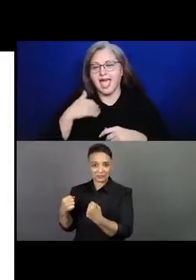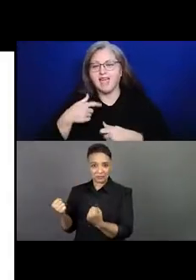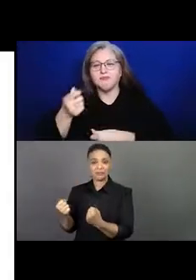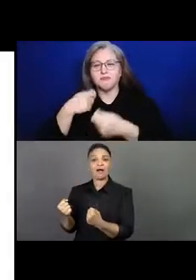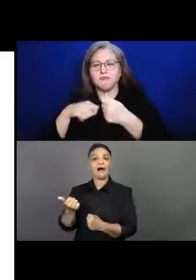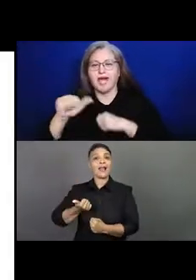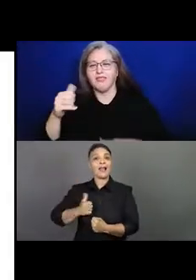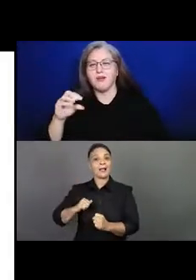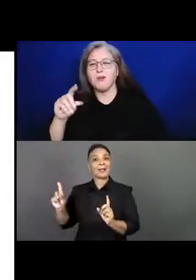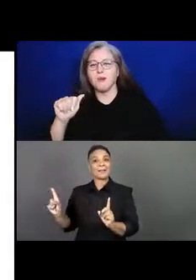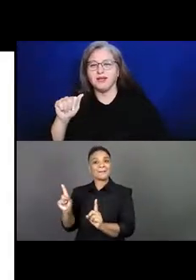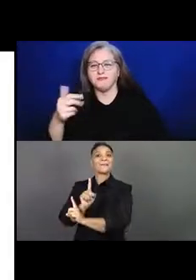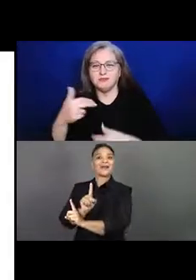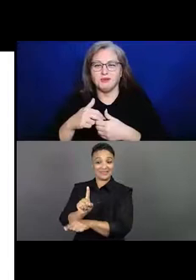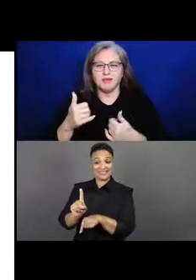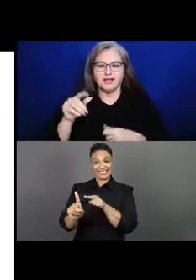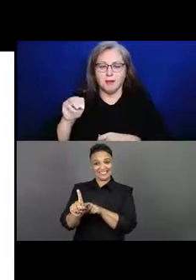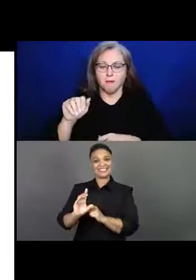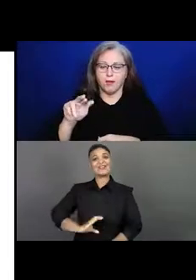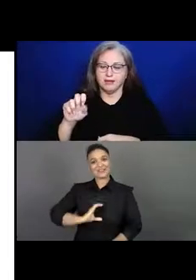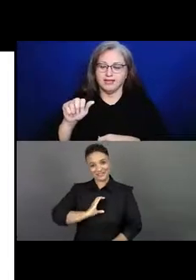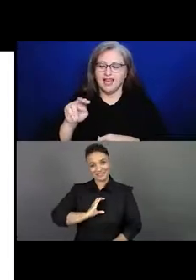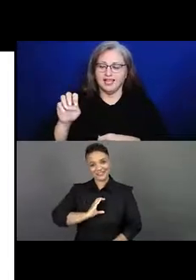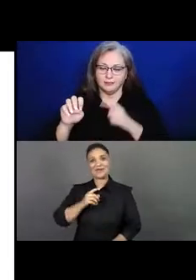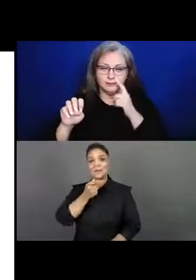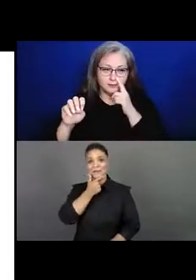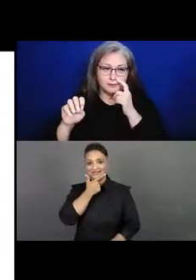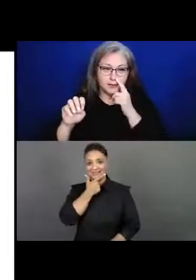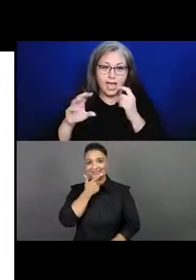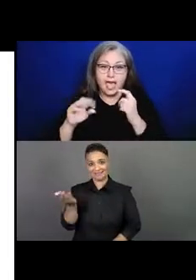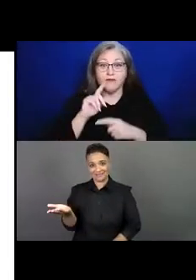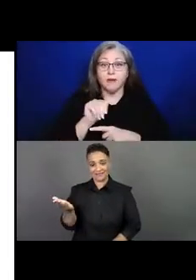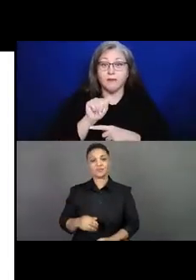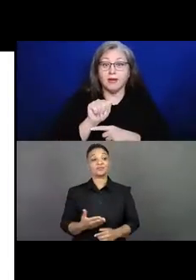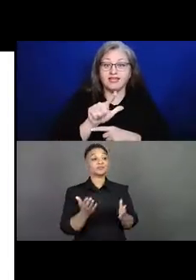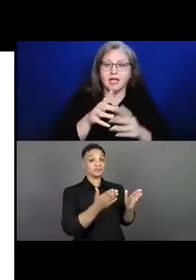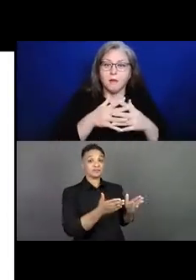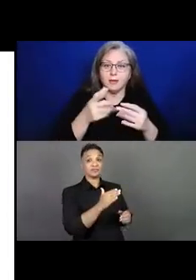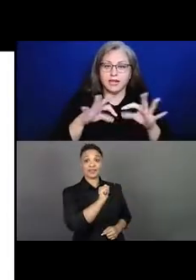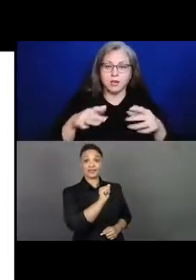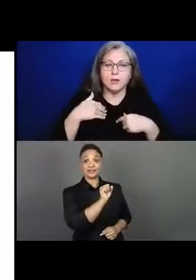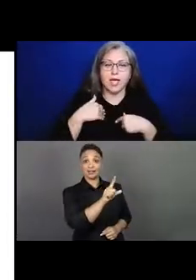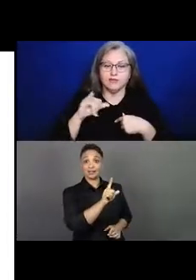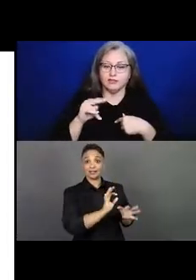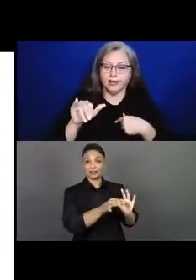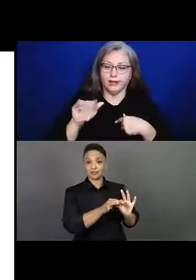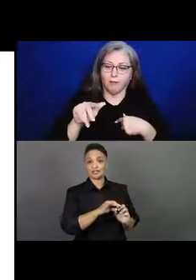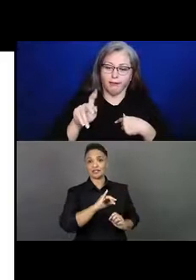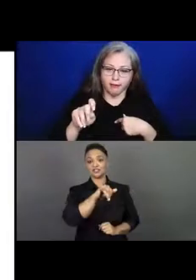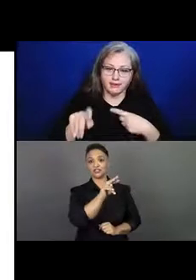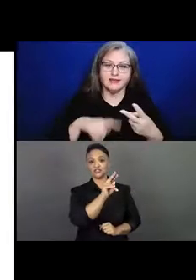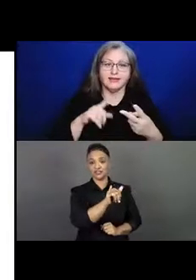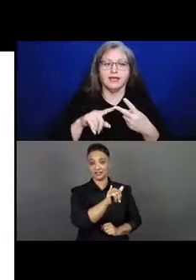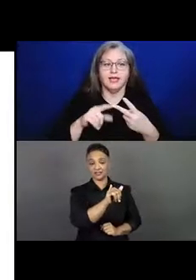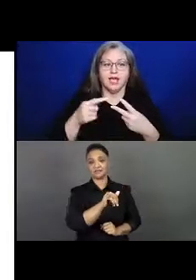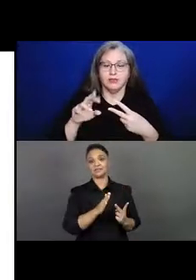coder joining us today, Marsan Nietlin. And for American Sign Language Interpreters, we have Jenny Blake,